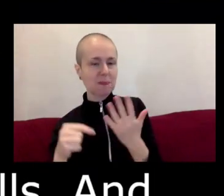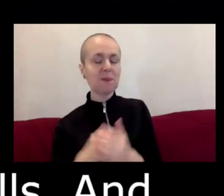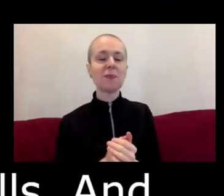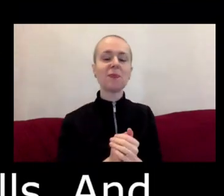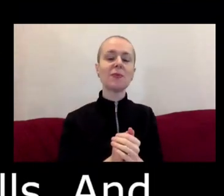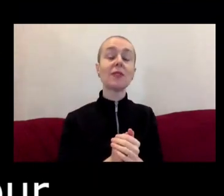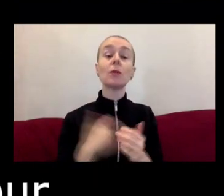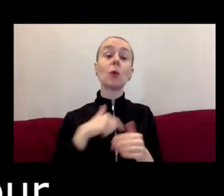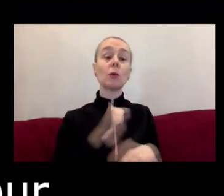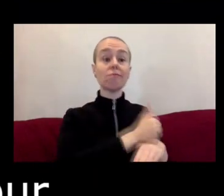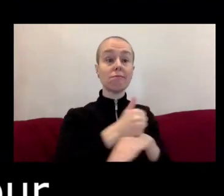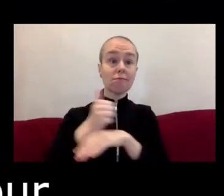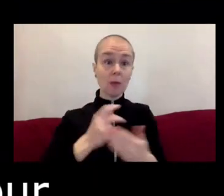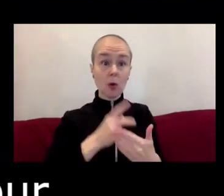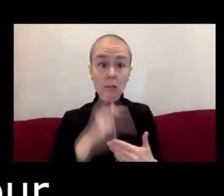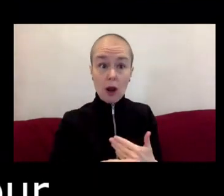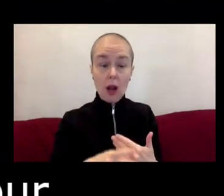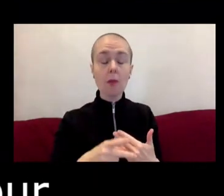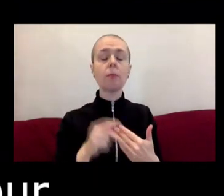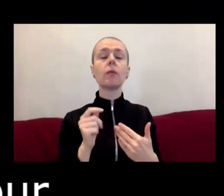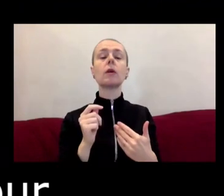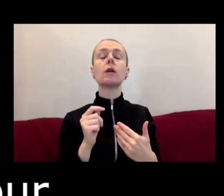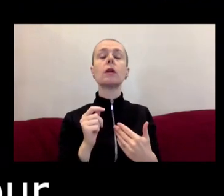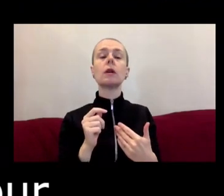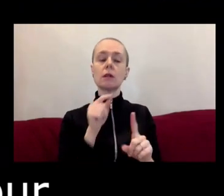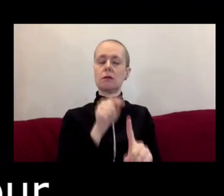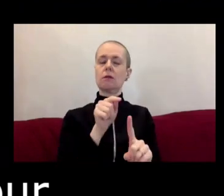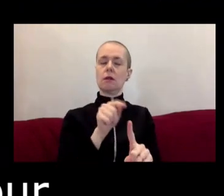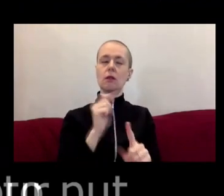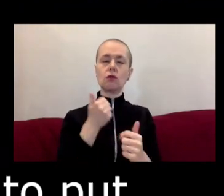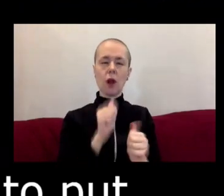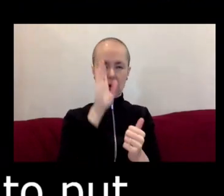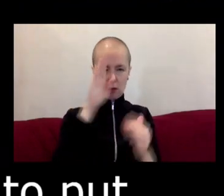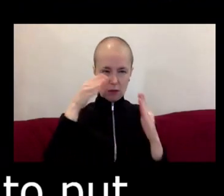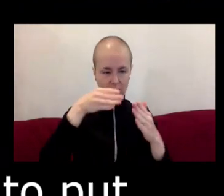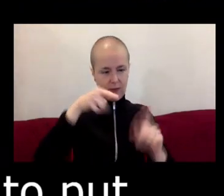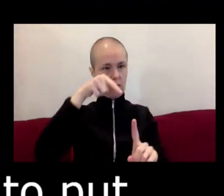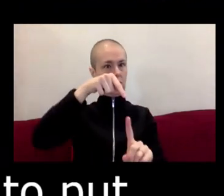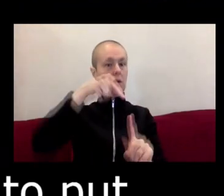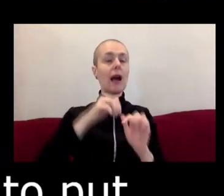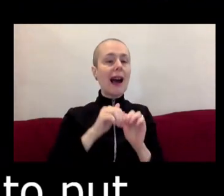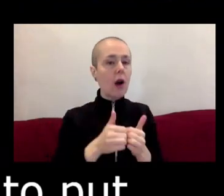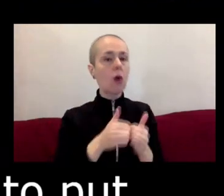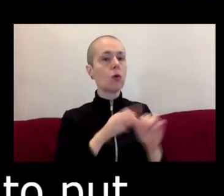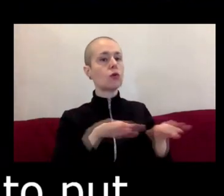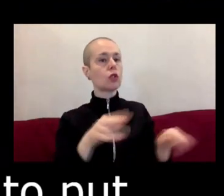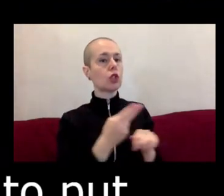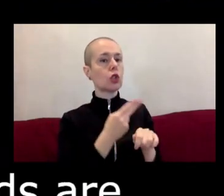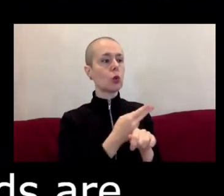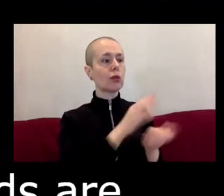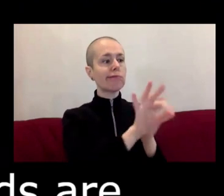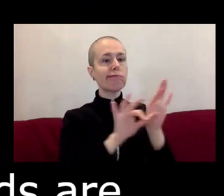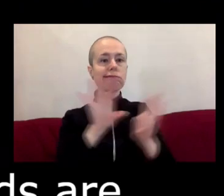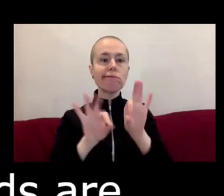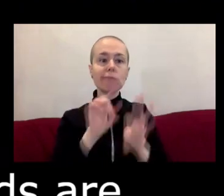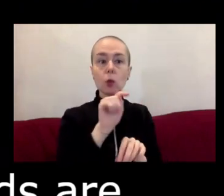programs, we might try to put some focuses on how kids are using different tools or methods,